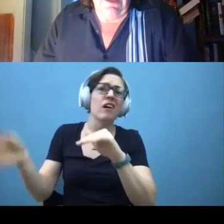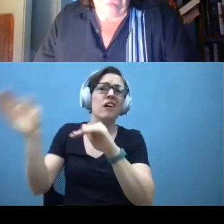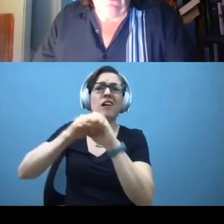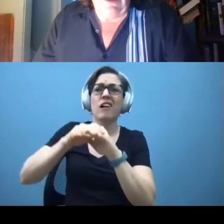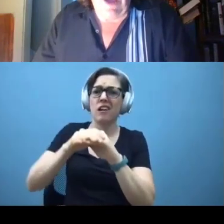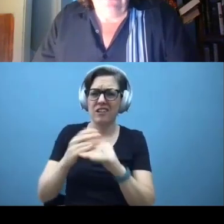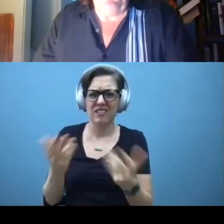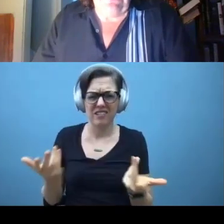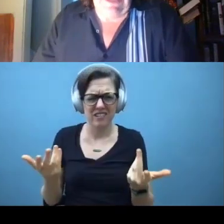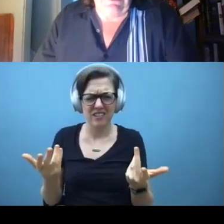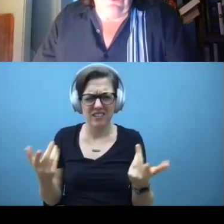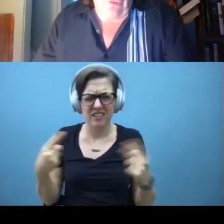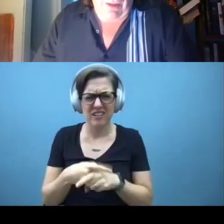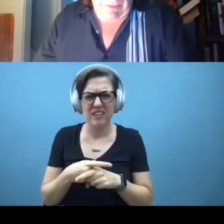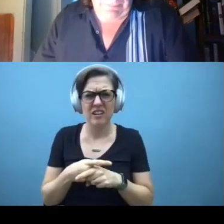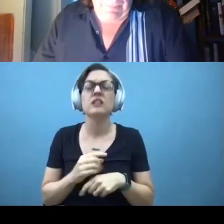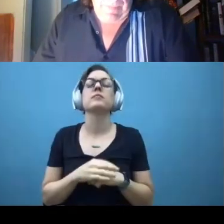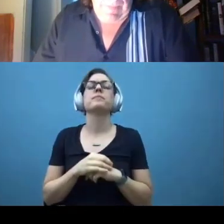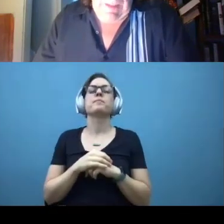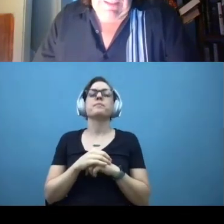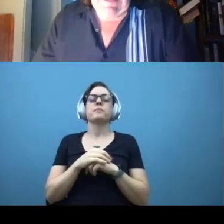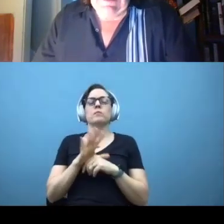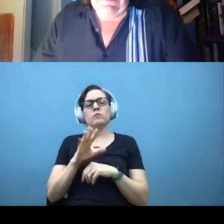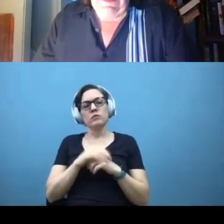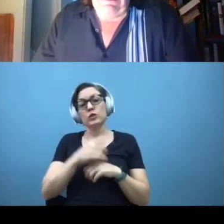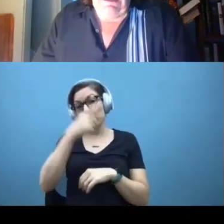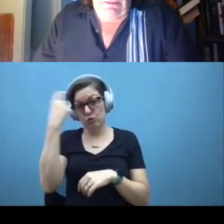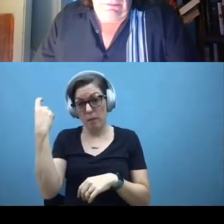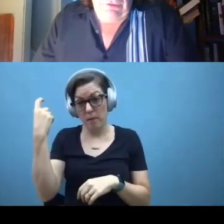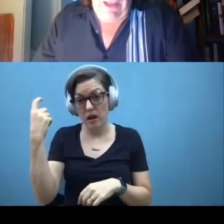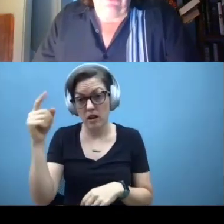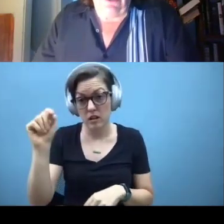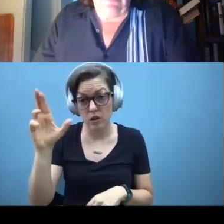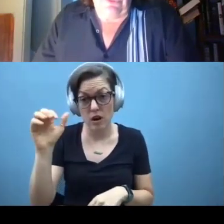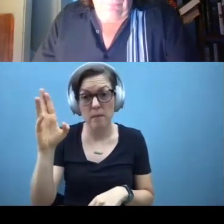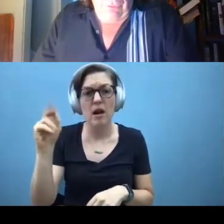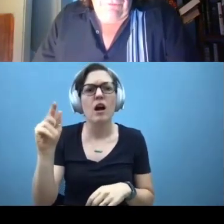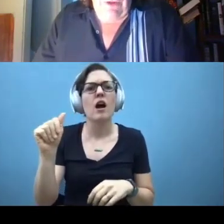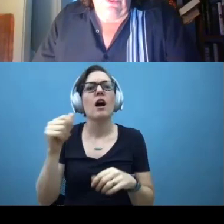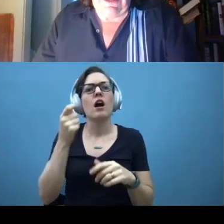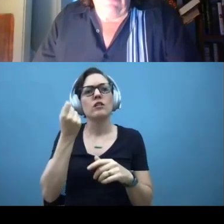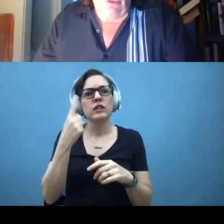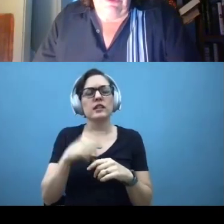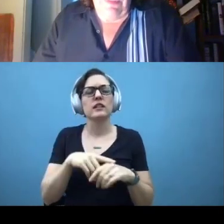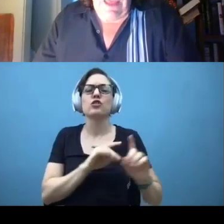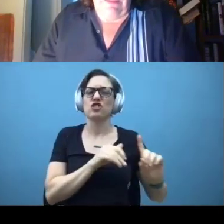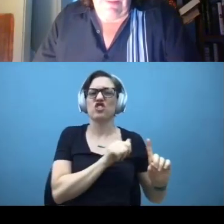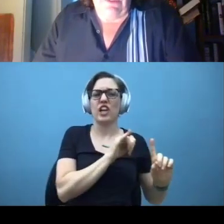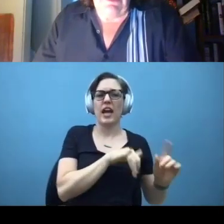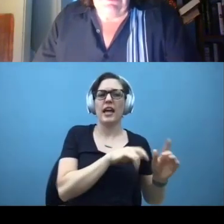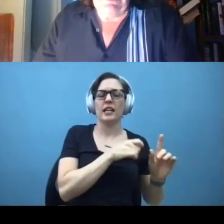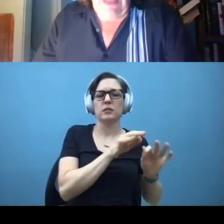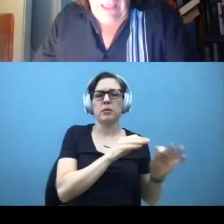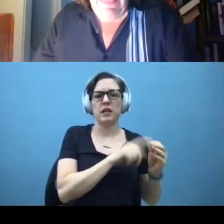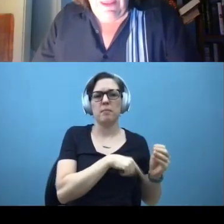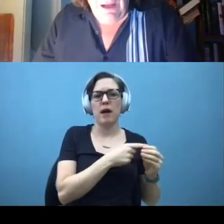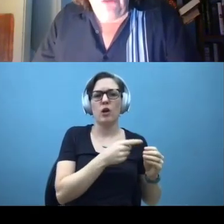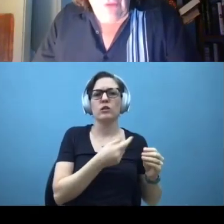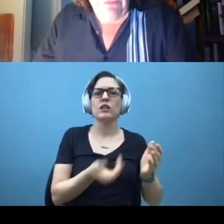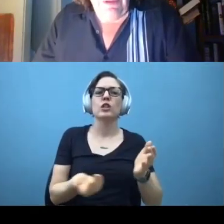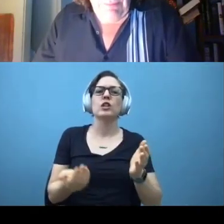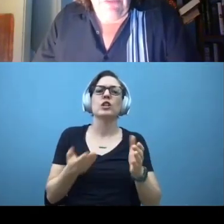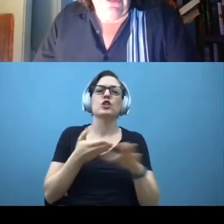doing. So understanding trauma. And then Jay, who talks about debriefing, we'll get more into that about. And